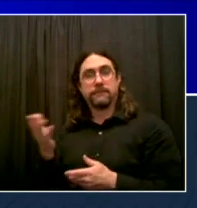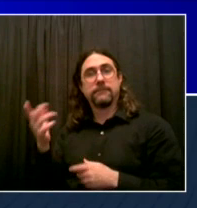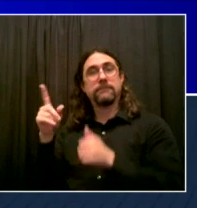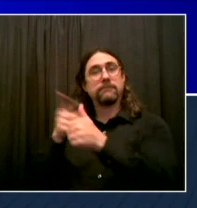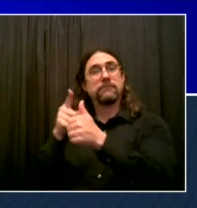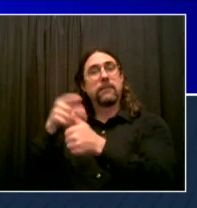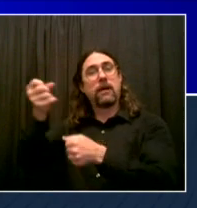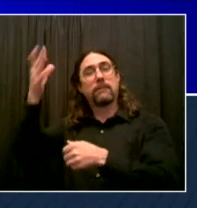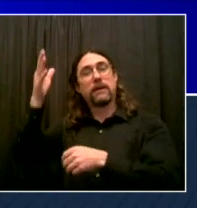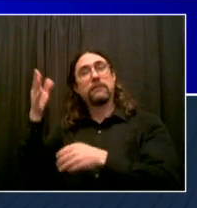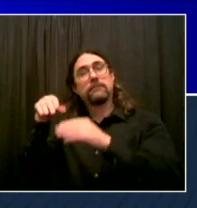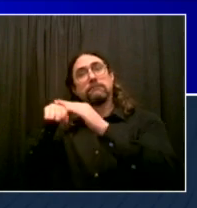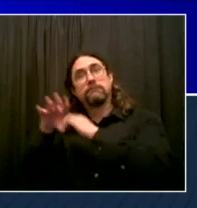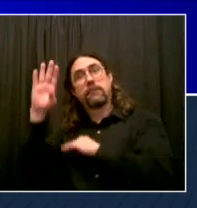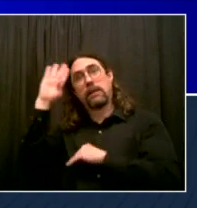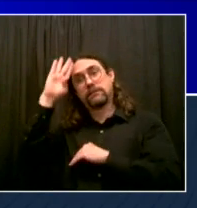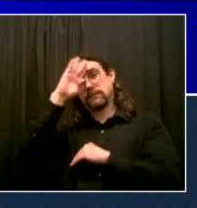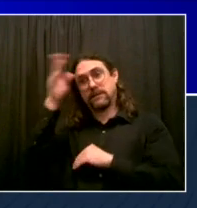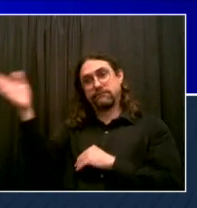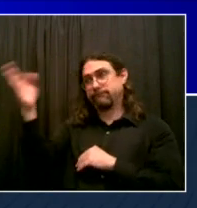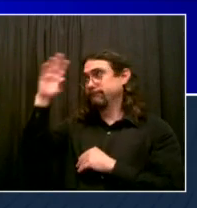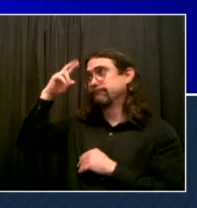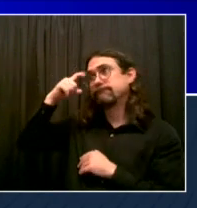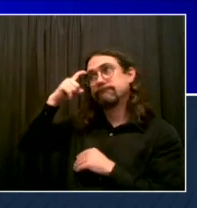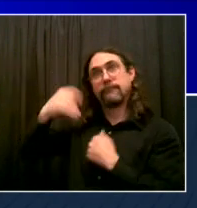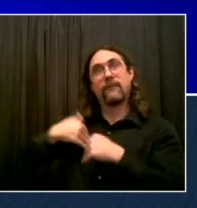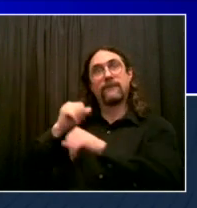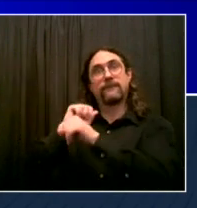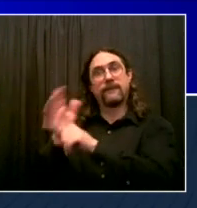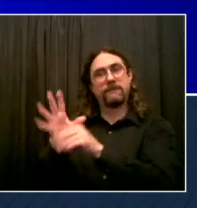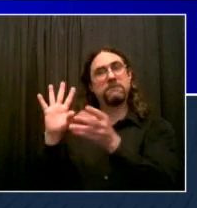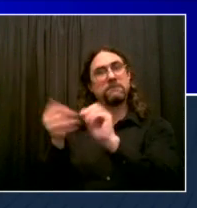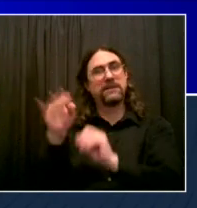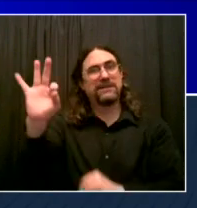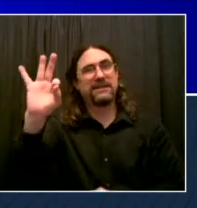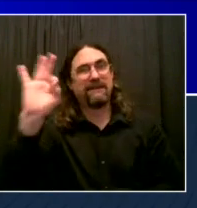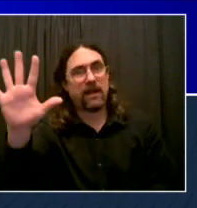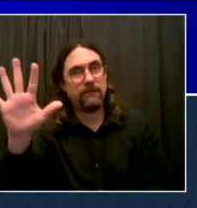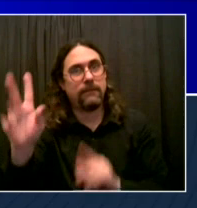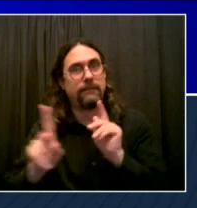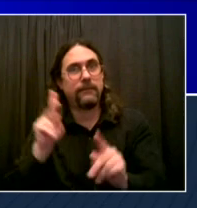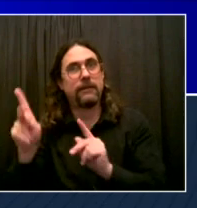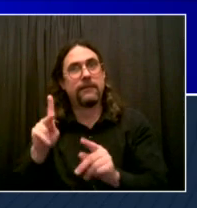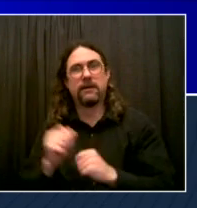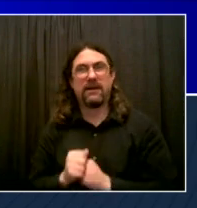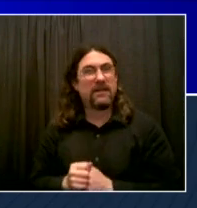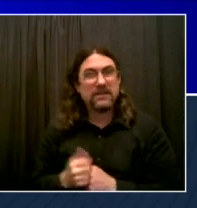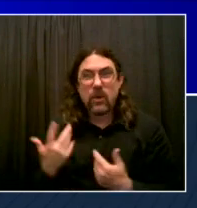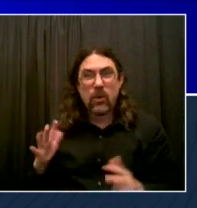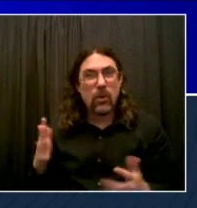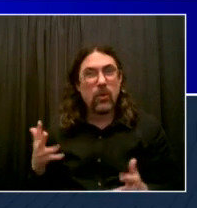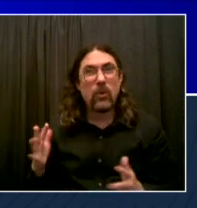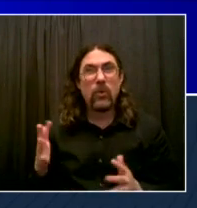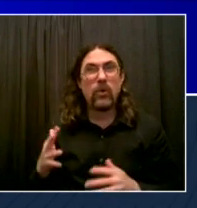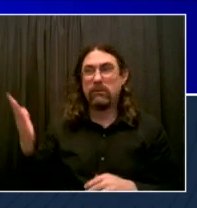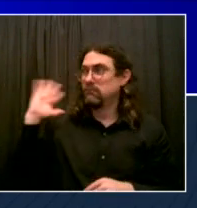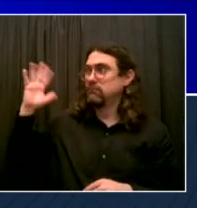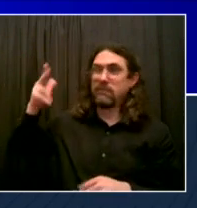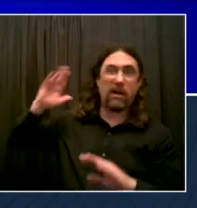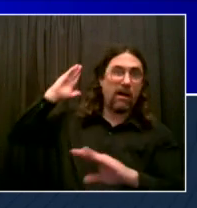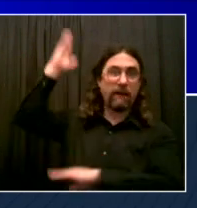Today's report, 95 patients. Keeps going down. We want to keep pushing it down. Well below the